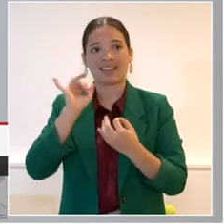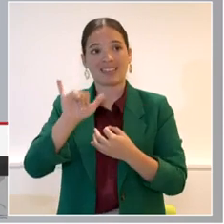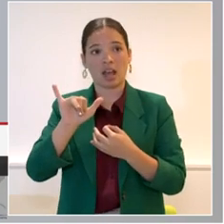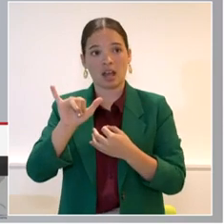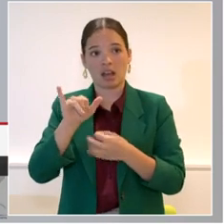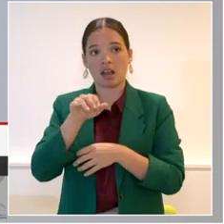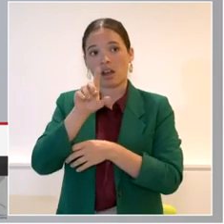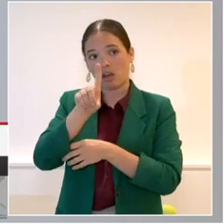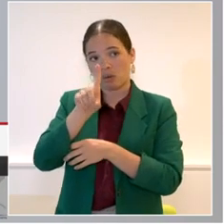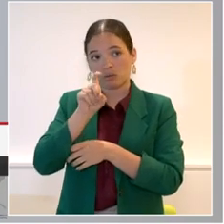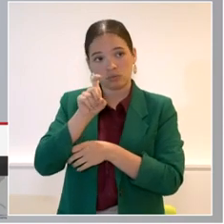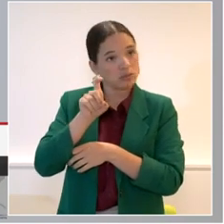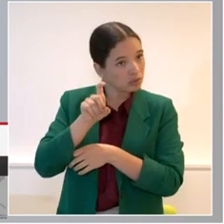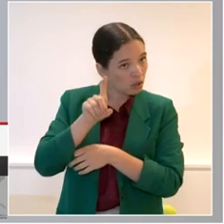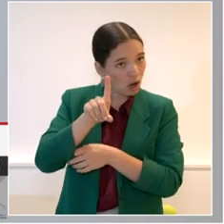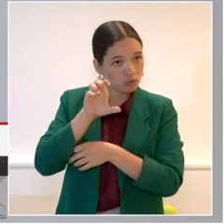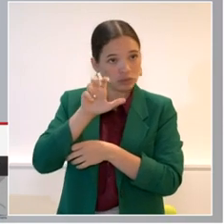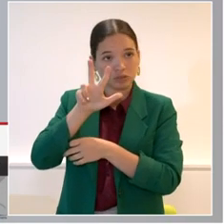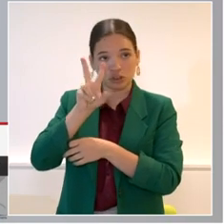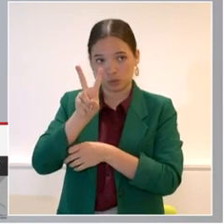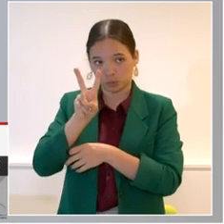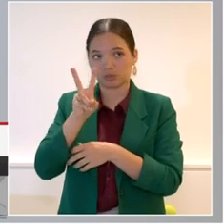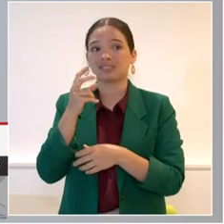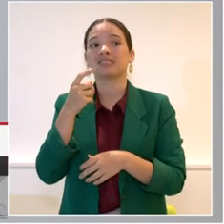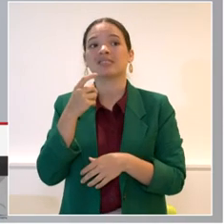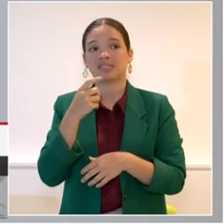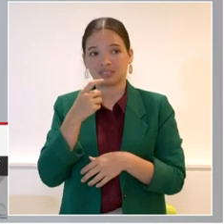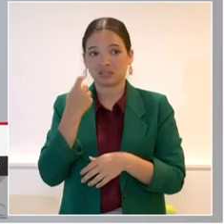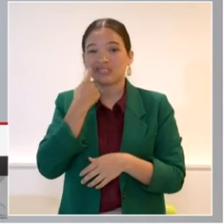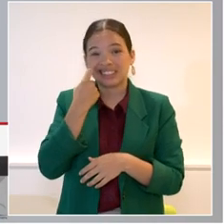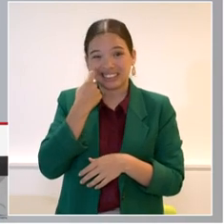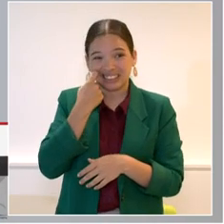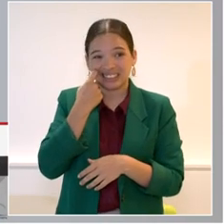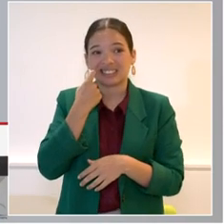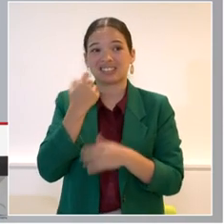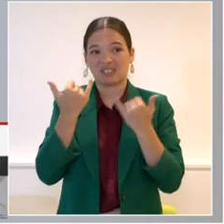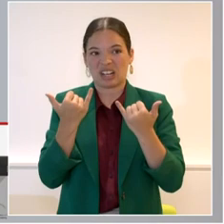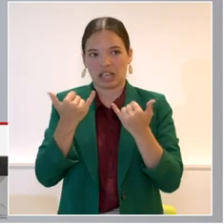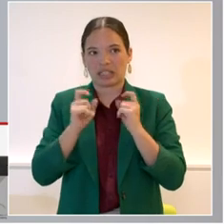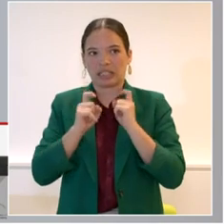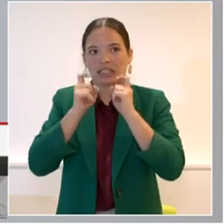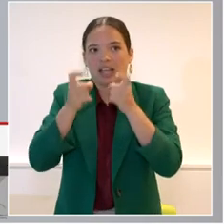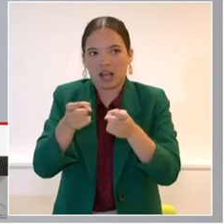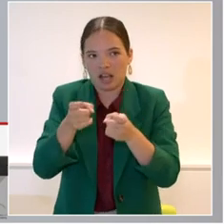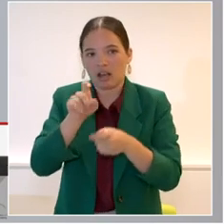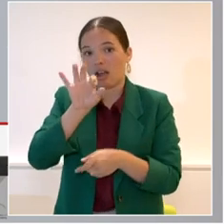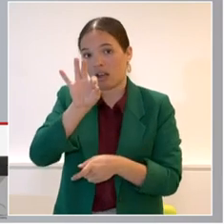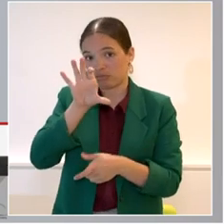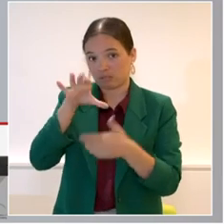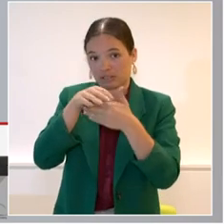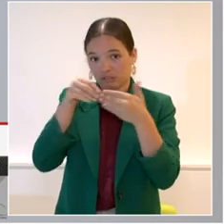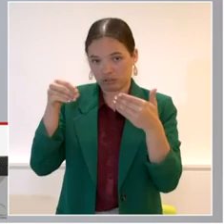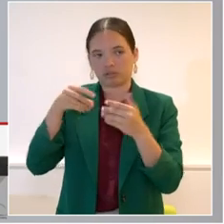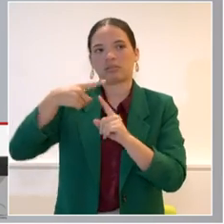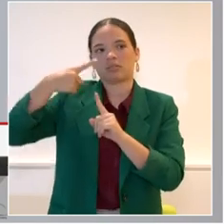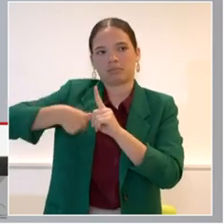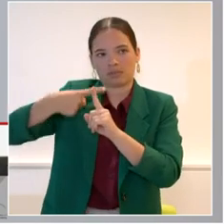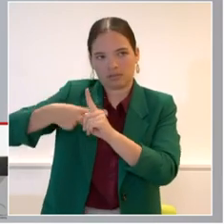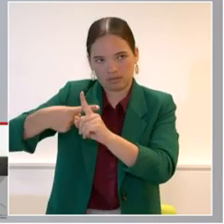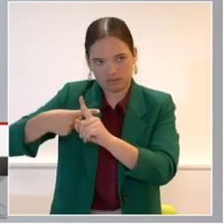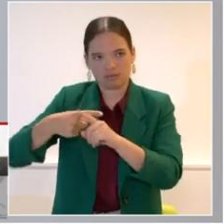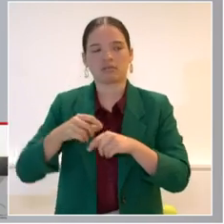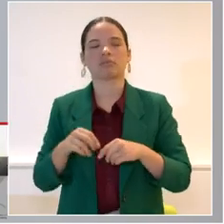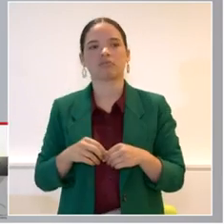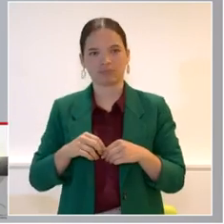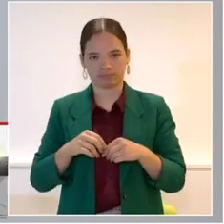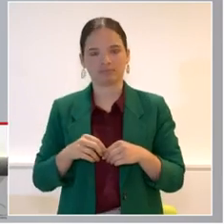$900 a month to spend as they see fit to help their families in the very critical first year of a baby's